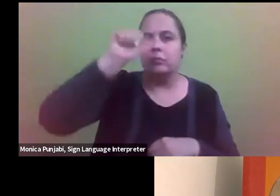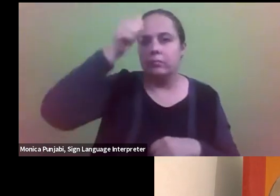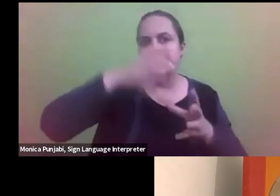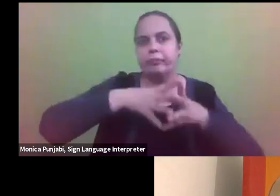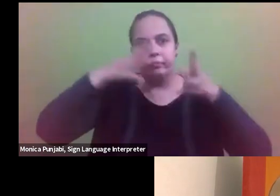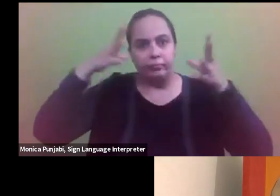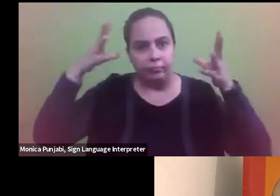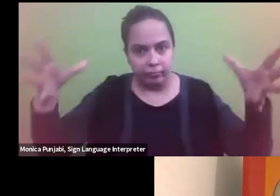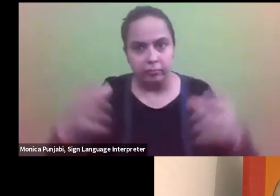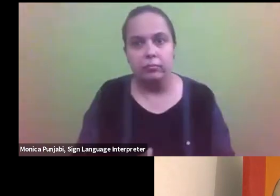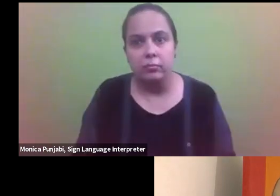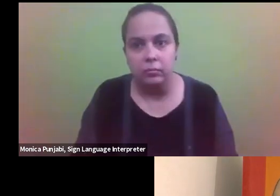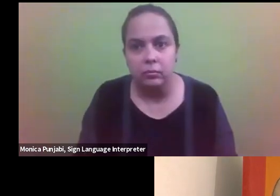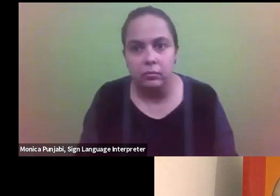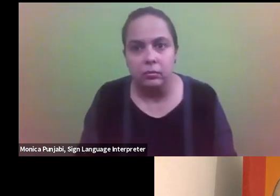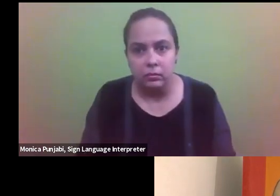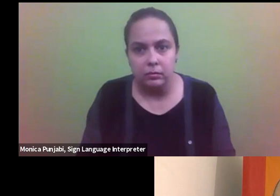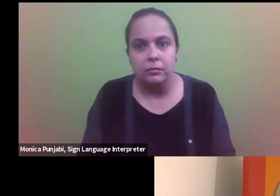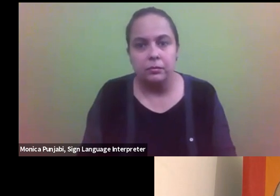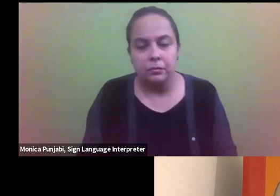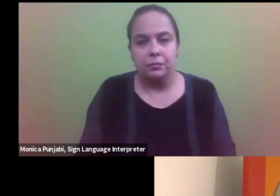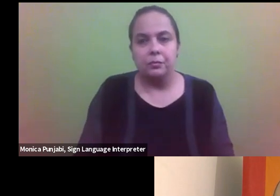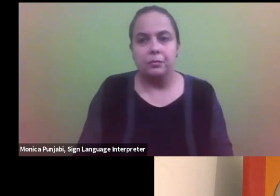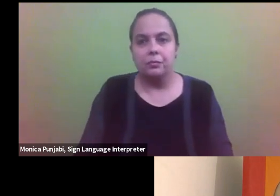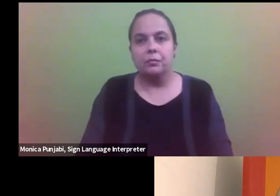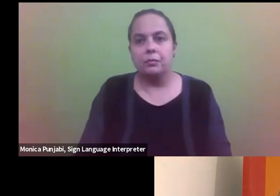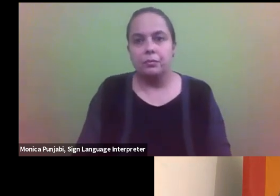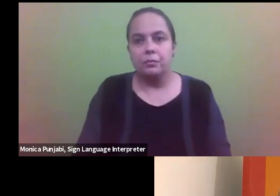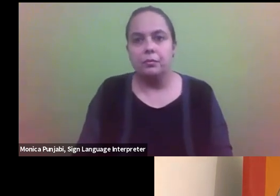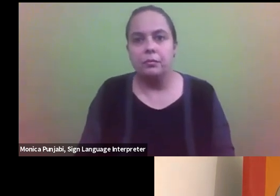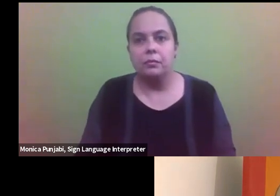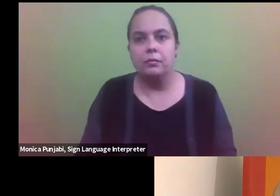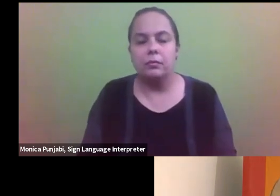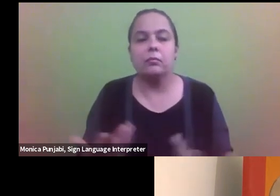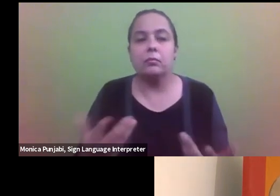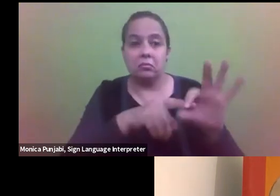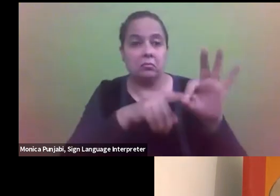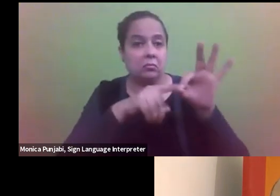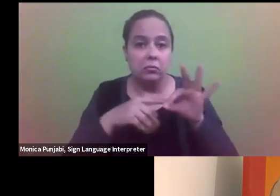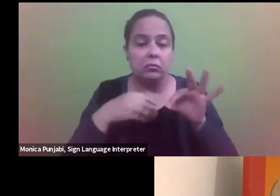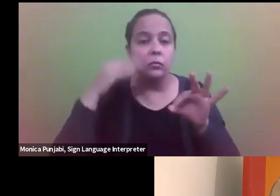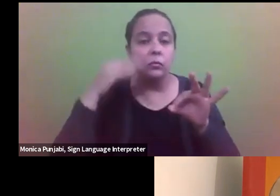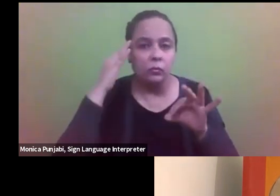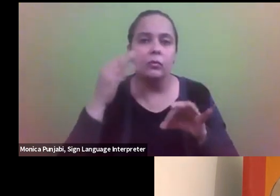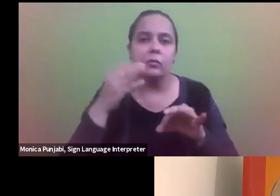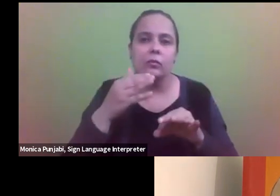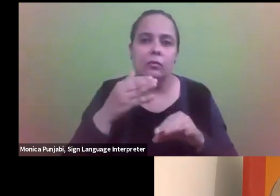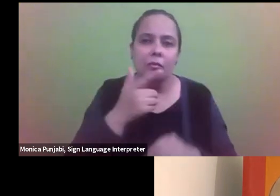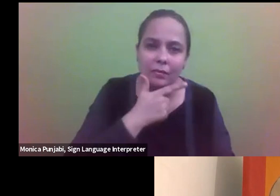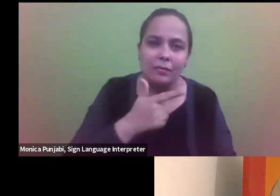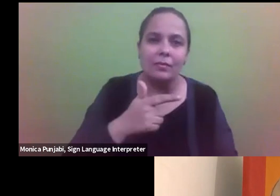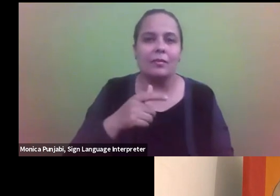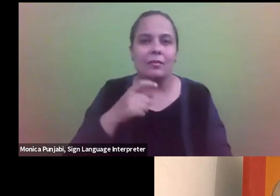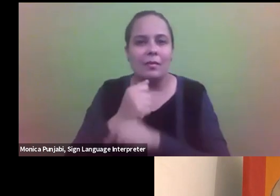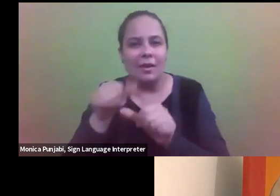is indeed a very formidable task. So, coming back to your question, I couldn't agree more with Suraj, and I have my reason for it. When he say what he